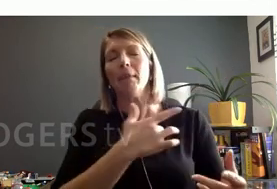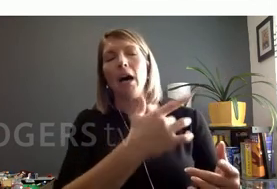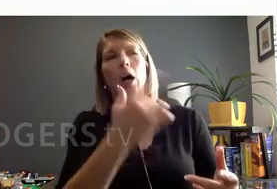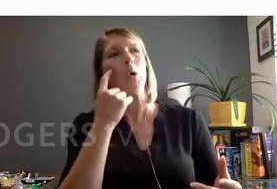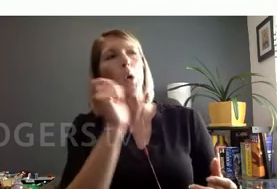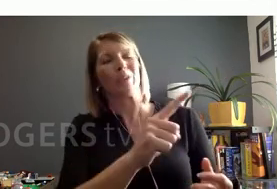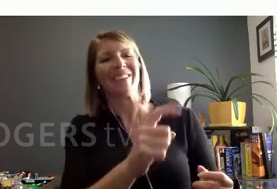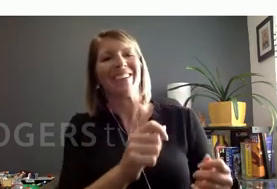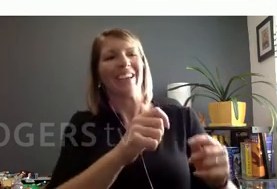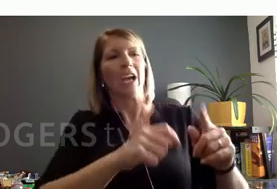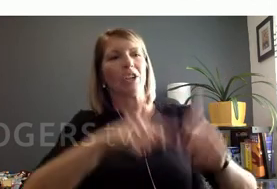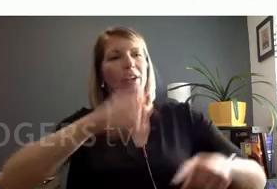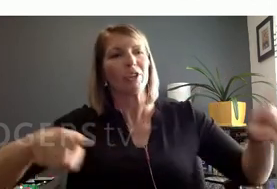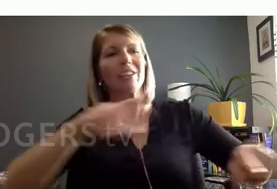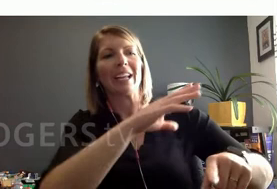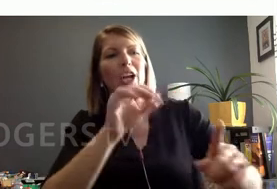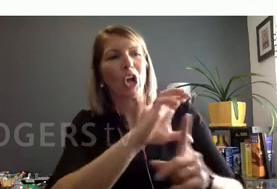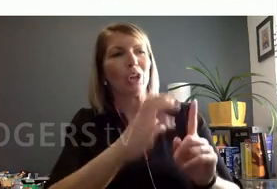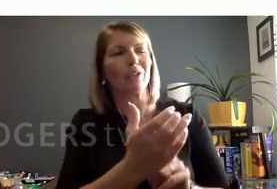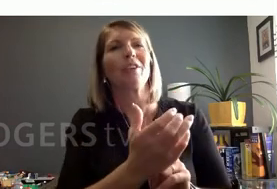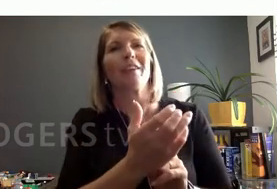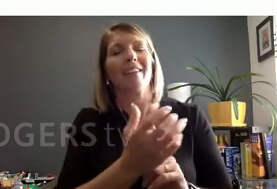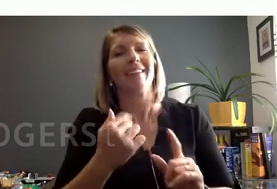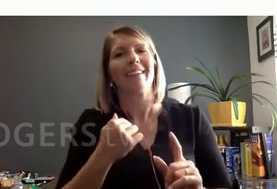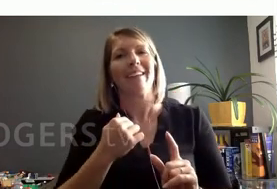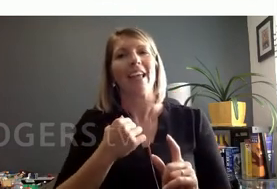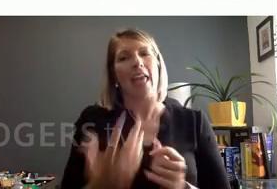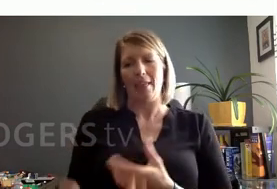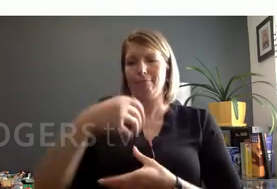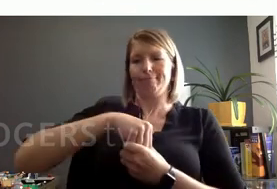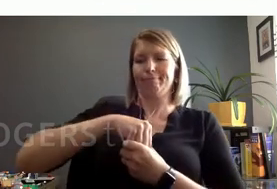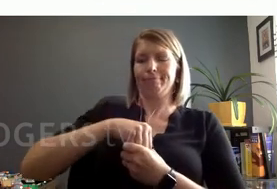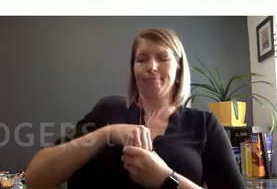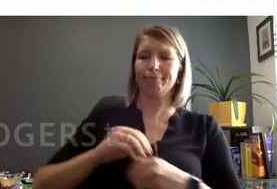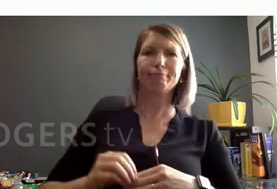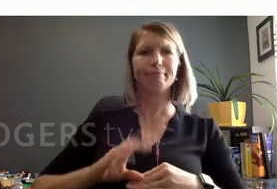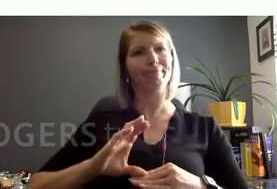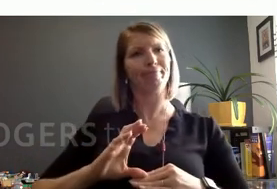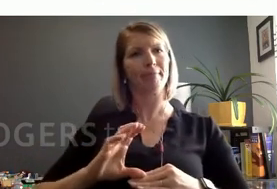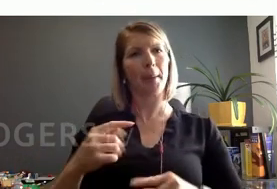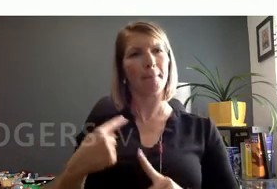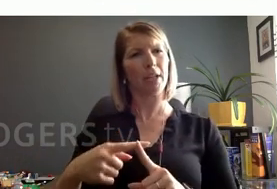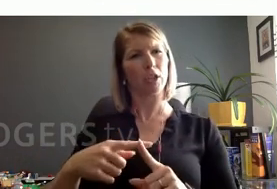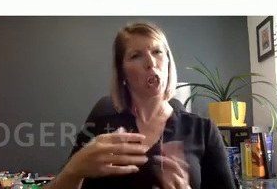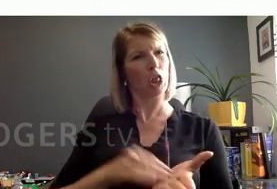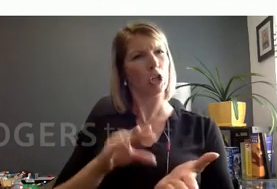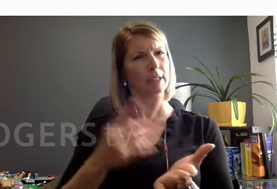of thought and experience and background, it just adds so much more, especially as we want to make sure that we